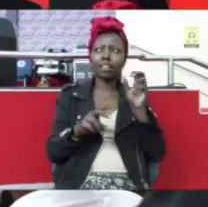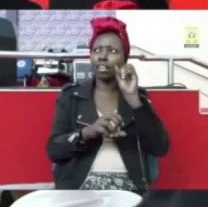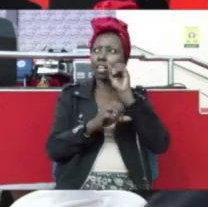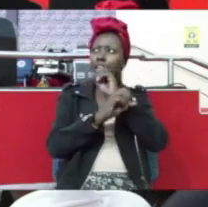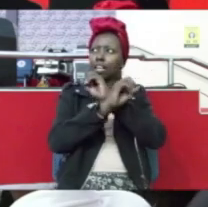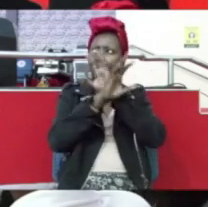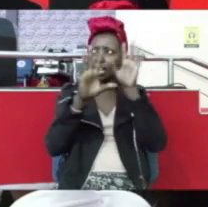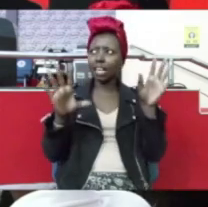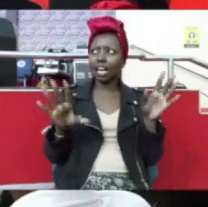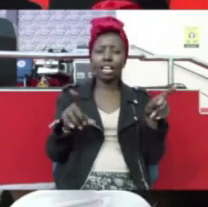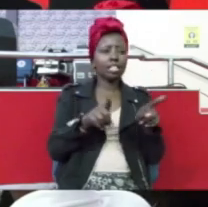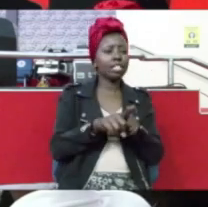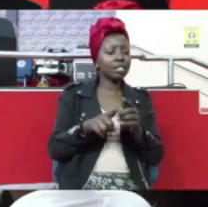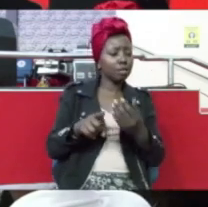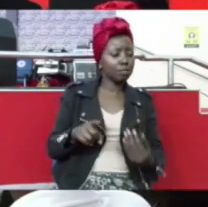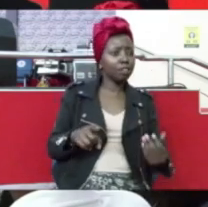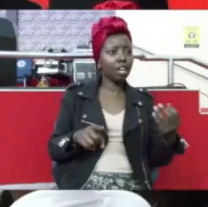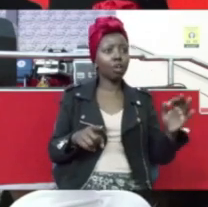God,